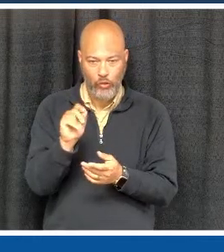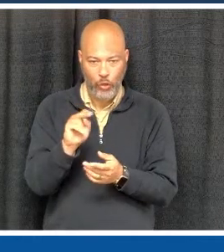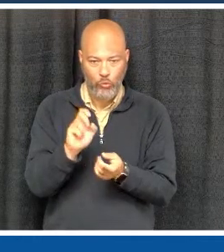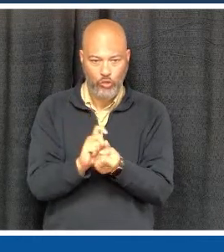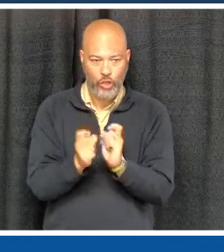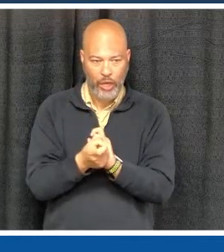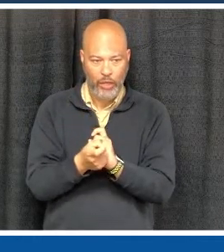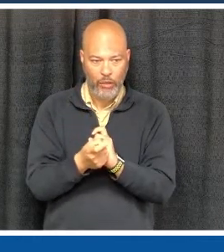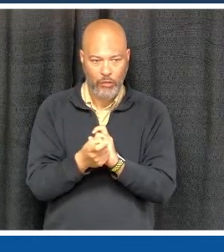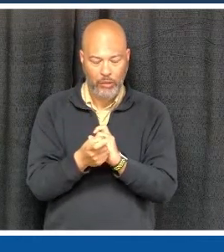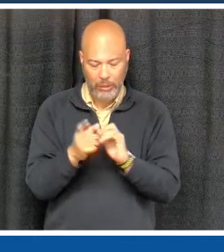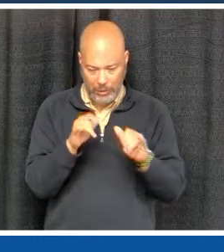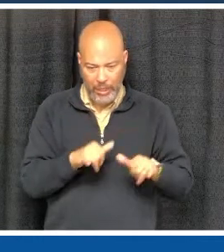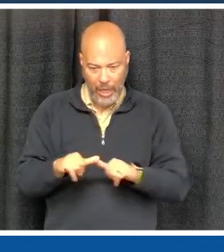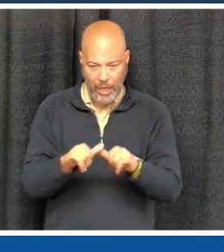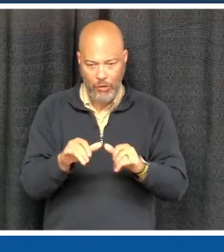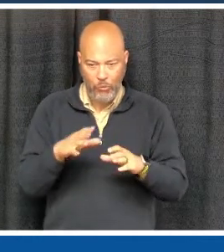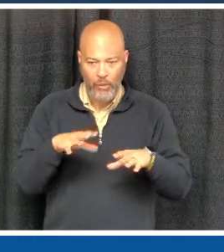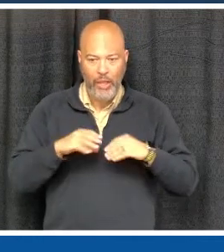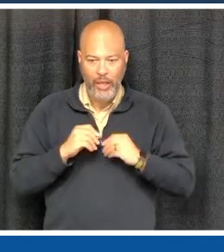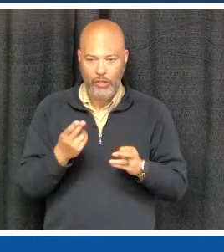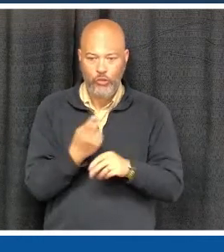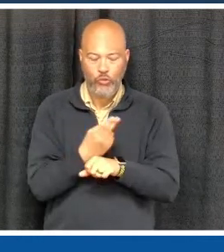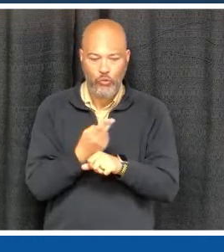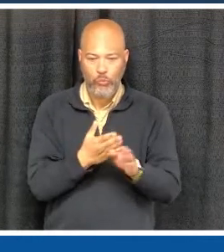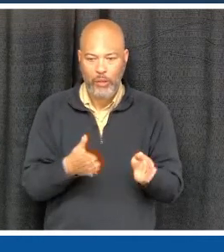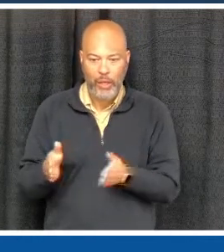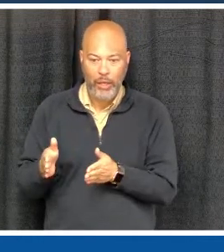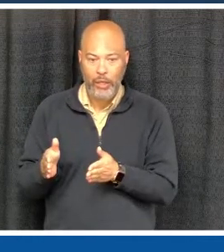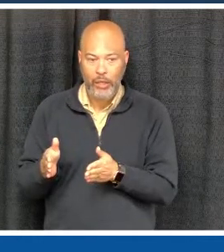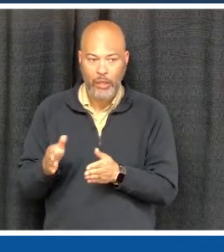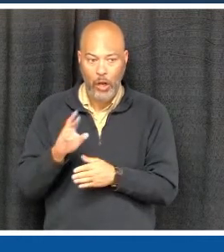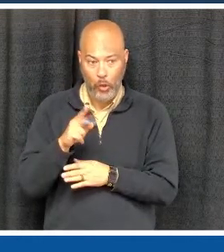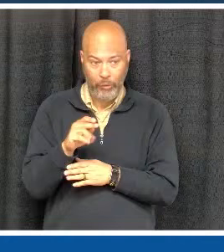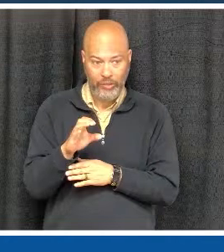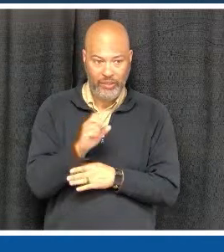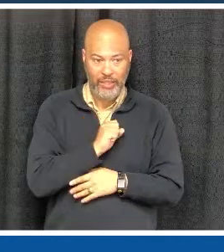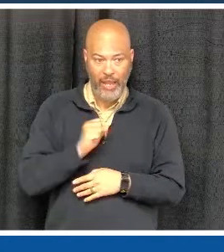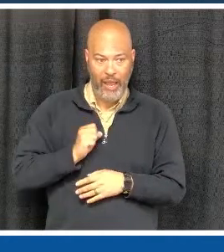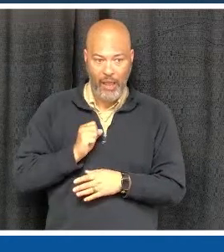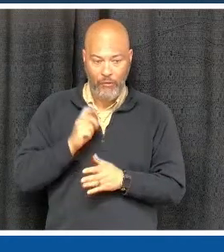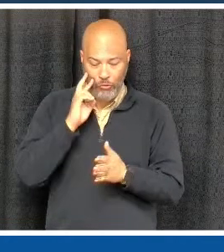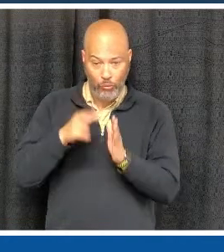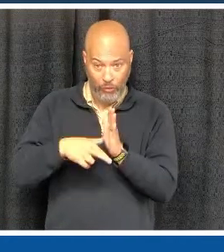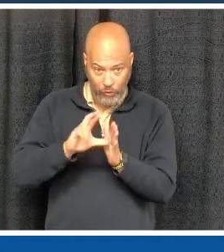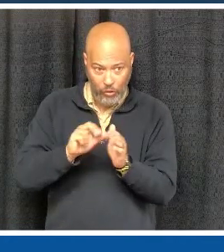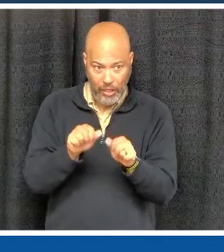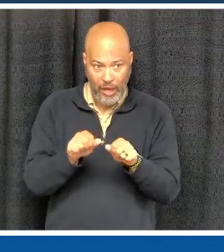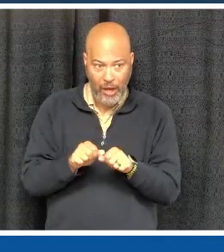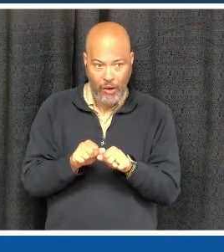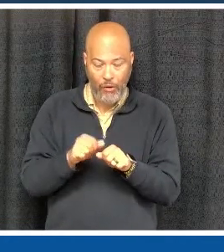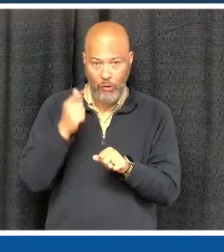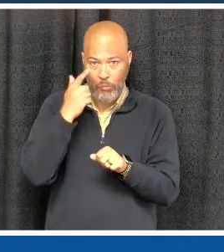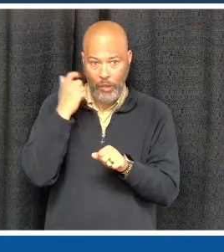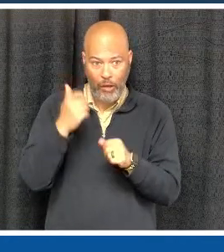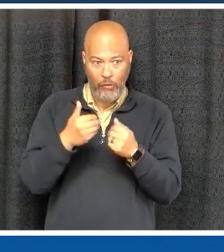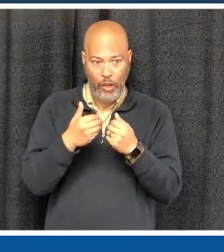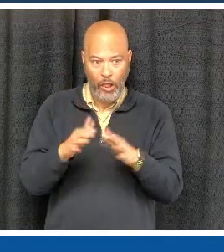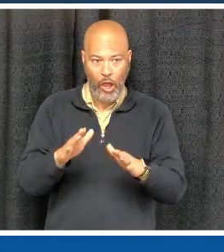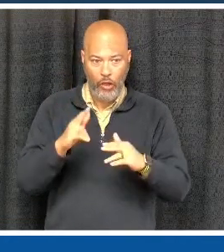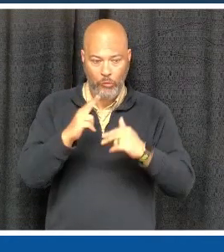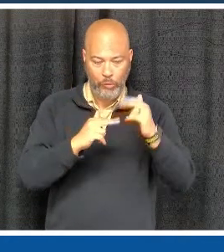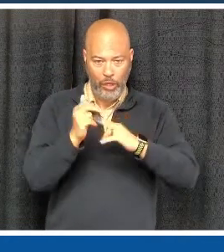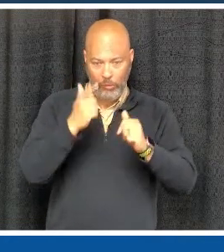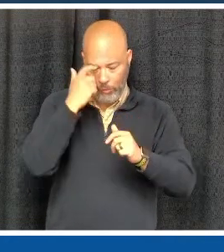was consistent with the adopted land use plan. The RPC staff has reviewed the area due to the overall loss of structures due to